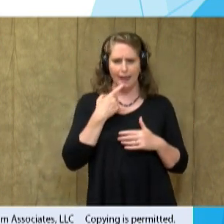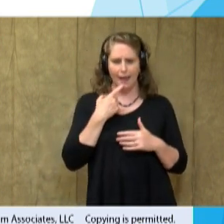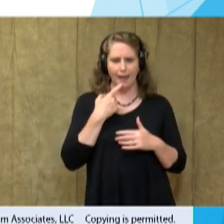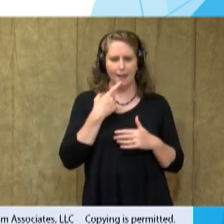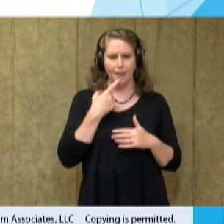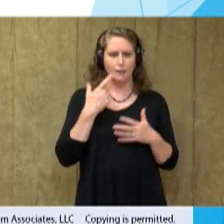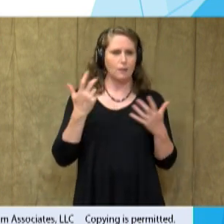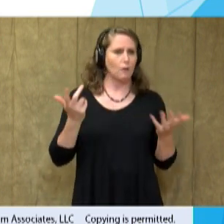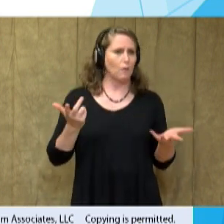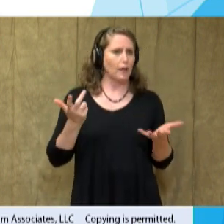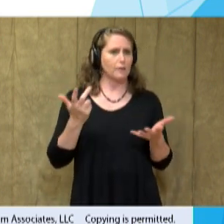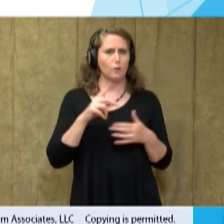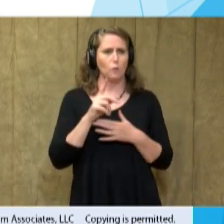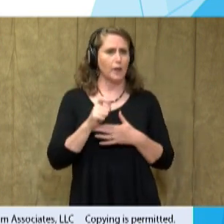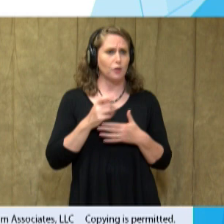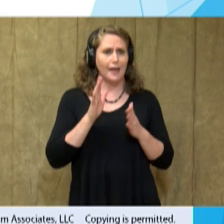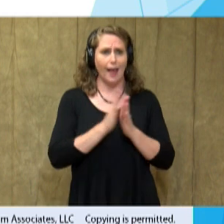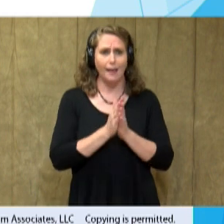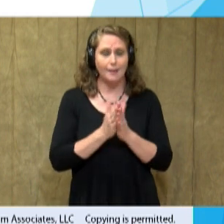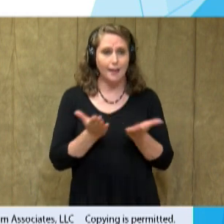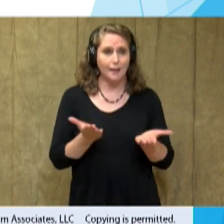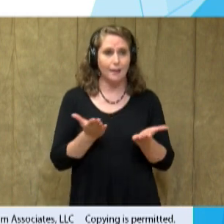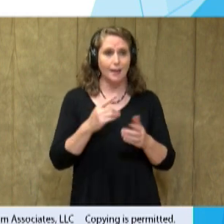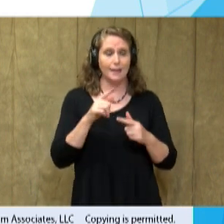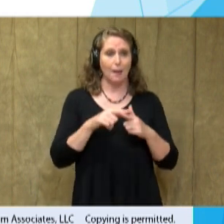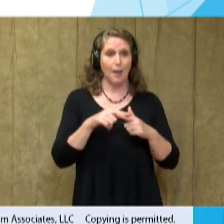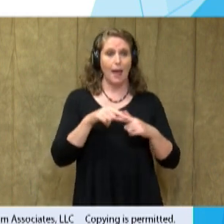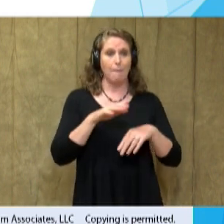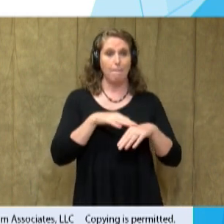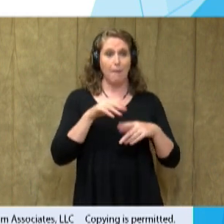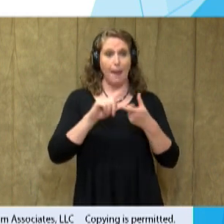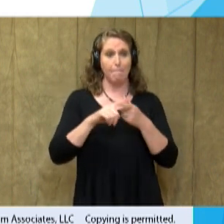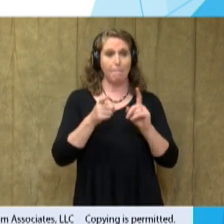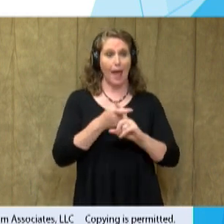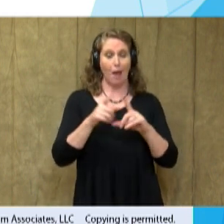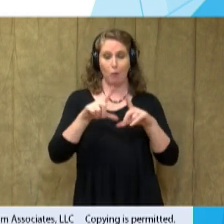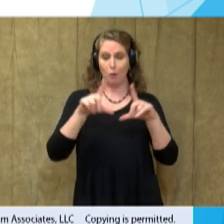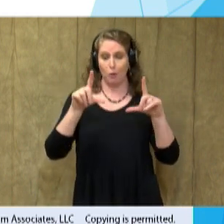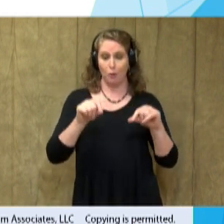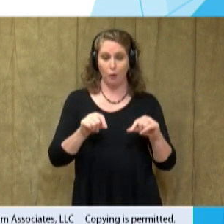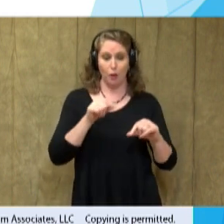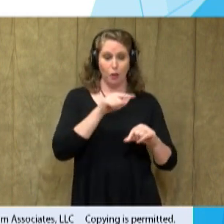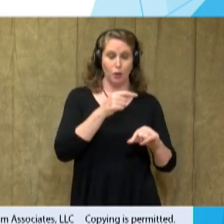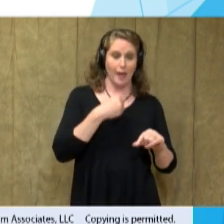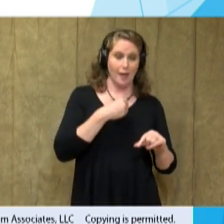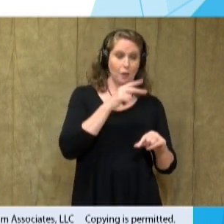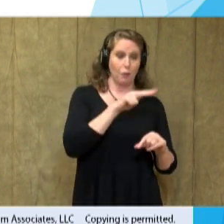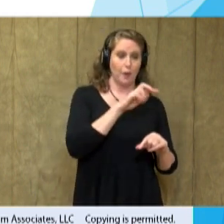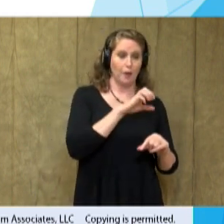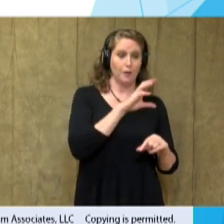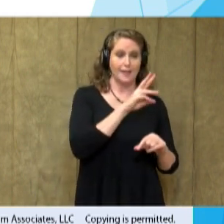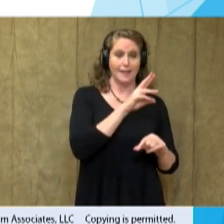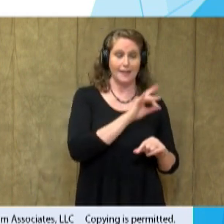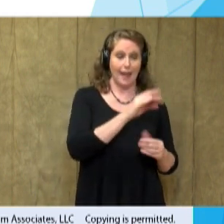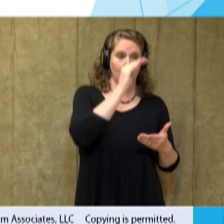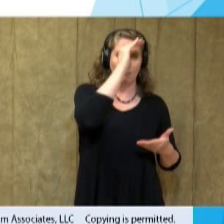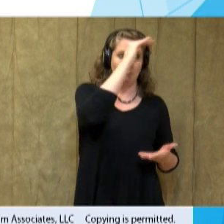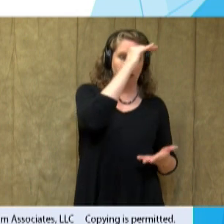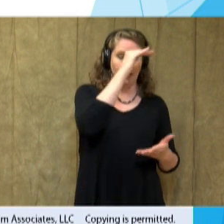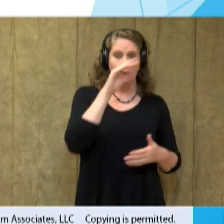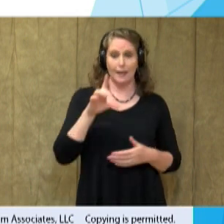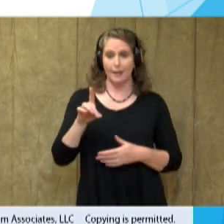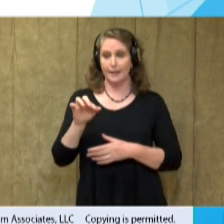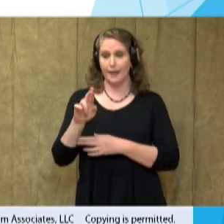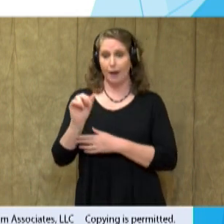What is the problem about? Well, it's about Pet Pal cards. Holly has 368 Pet Pal cards and Dara